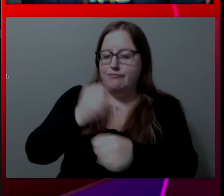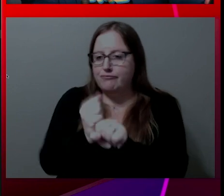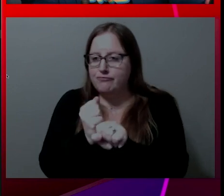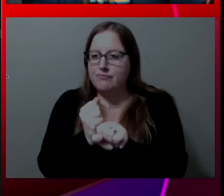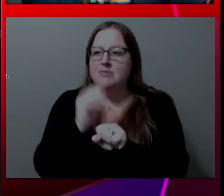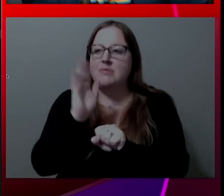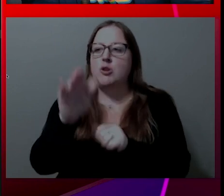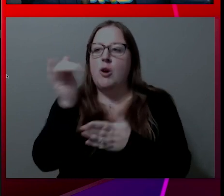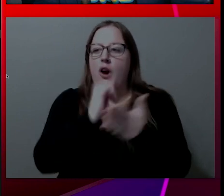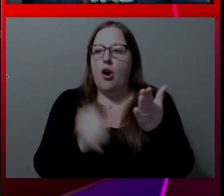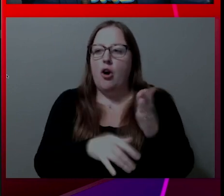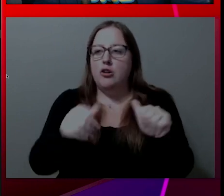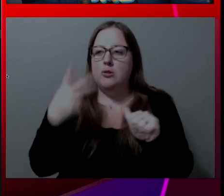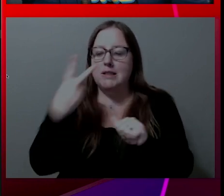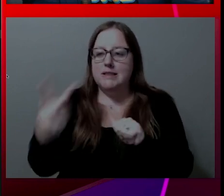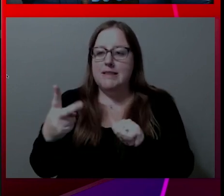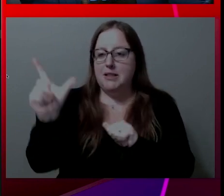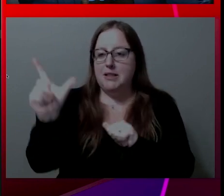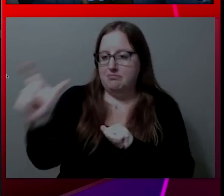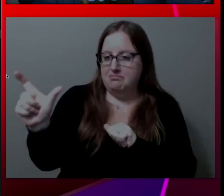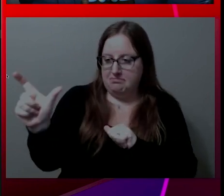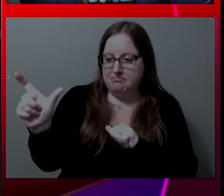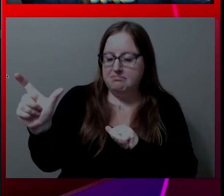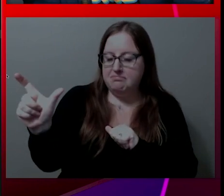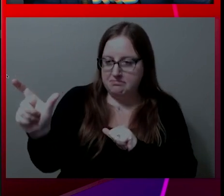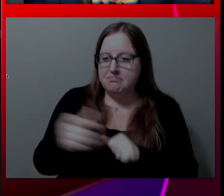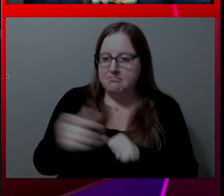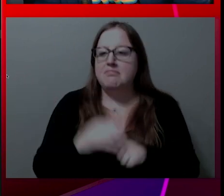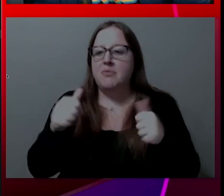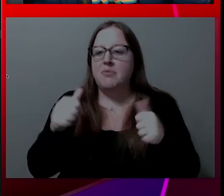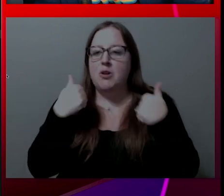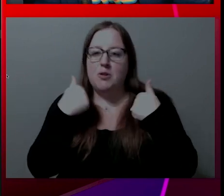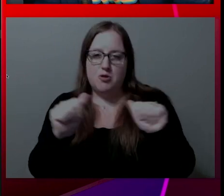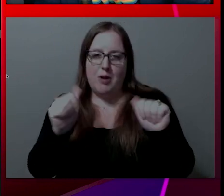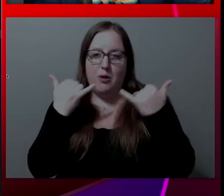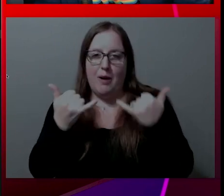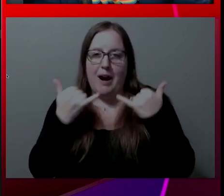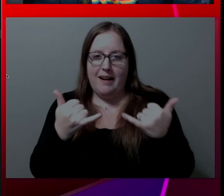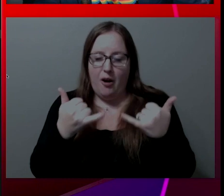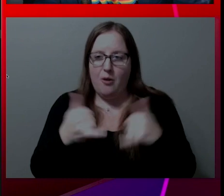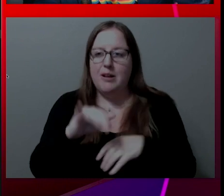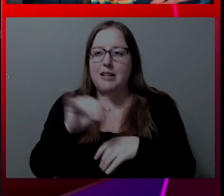of art, you get to see it here. Wow. And you can go and try this right now at dream.ai.